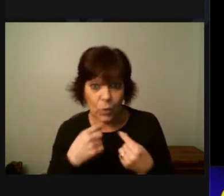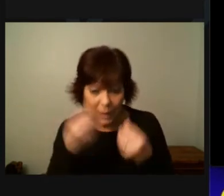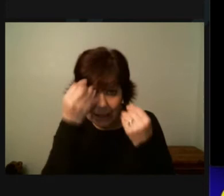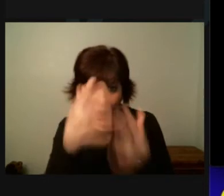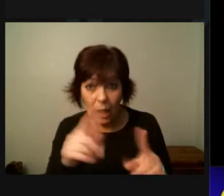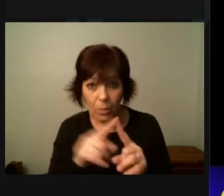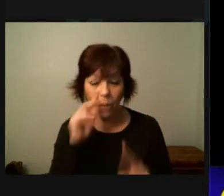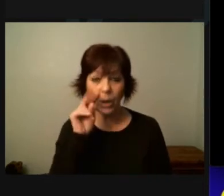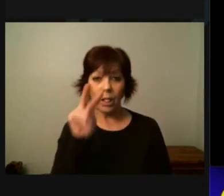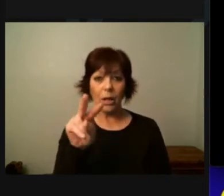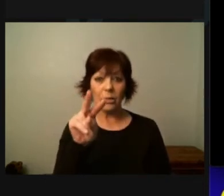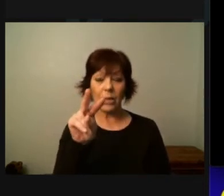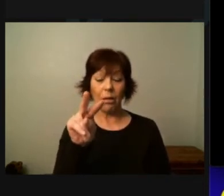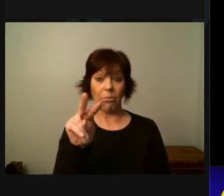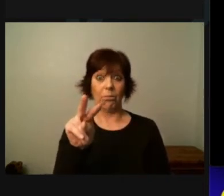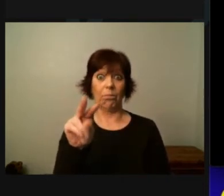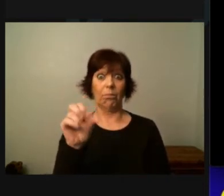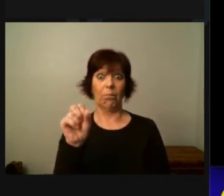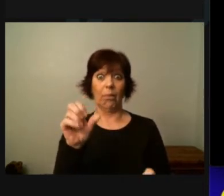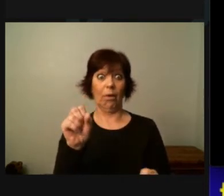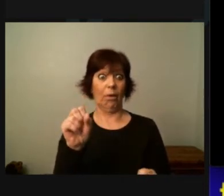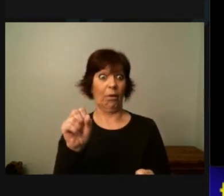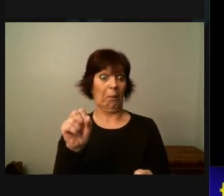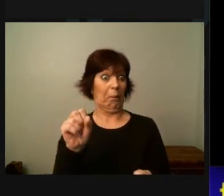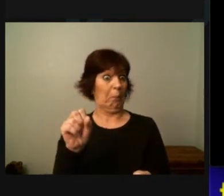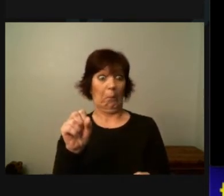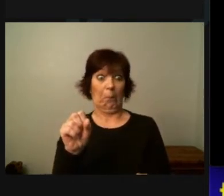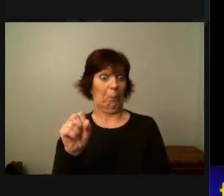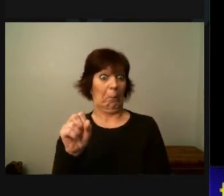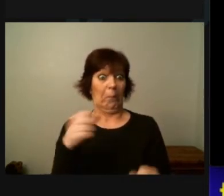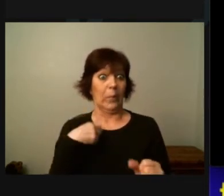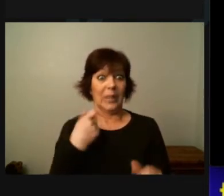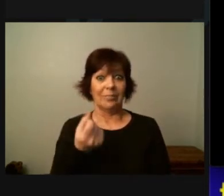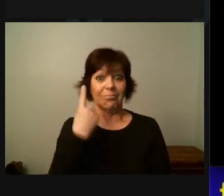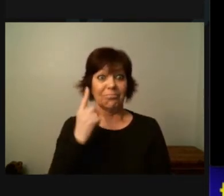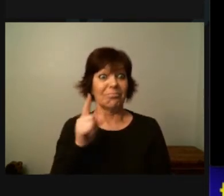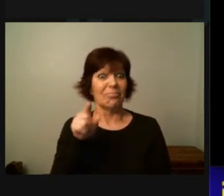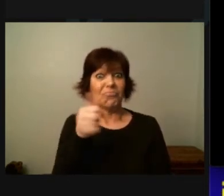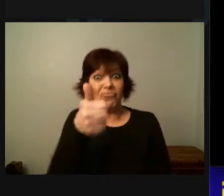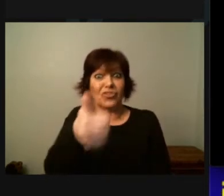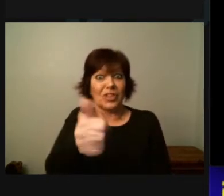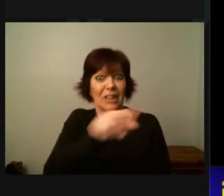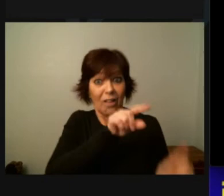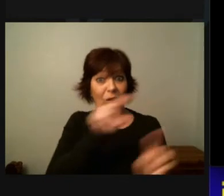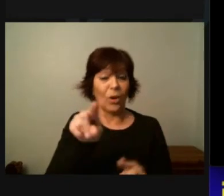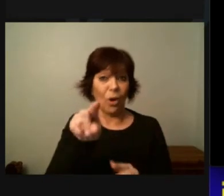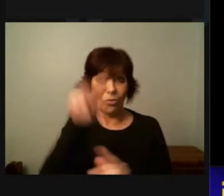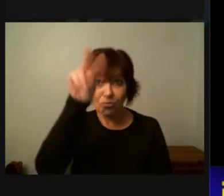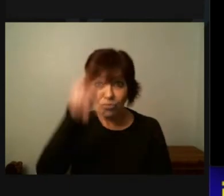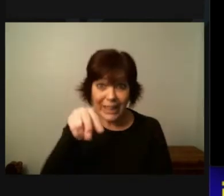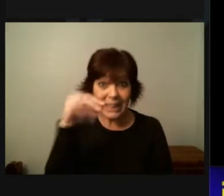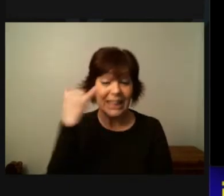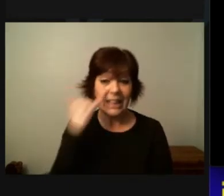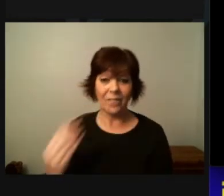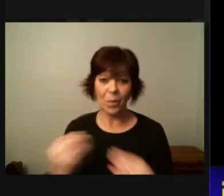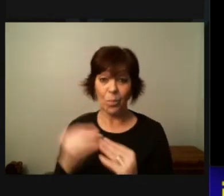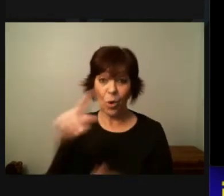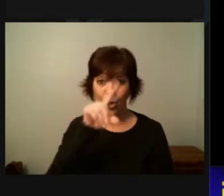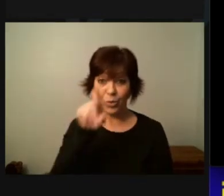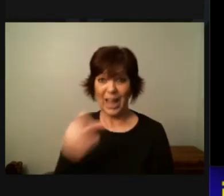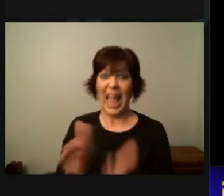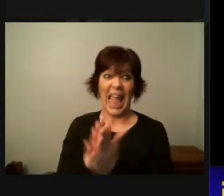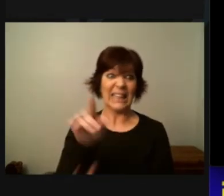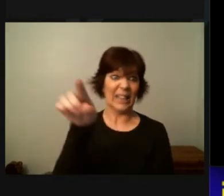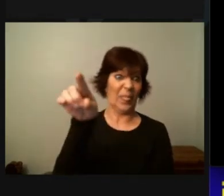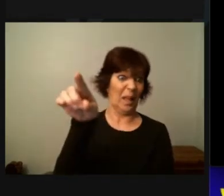vaccines and we both went, wow, okay, I think we should give them the website to go and read. And if they have more questions, they can ask